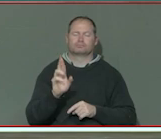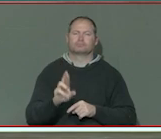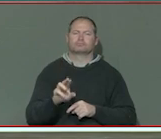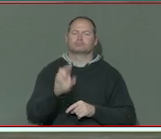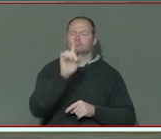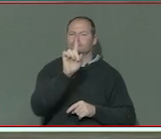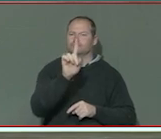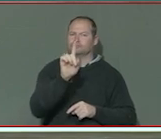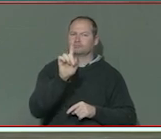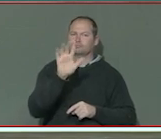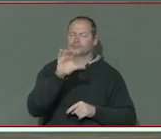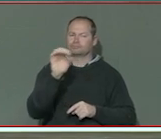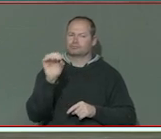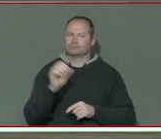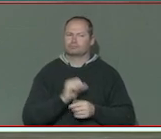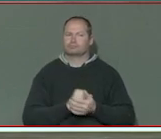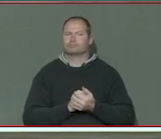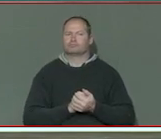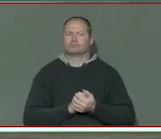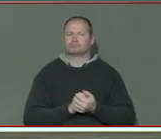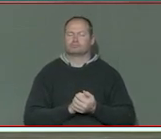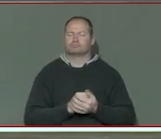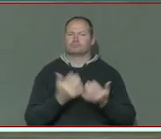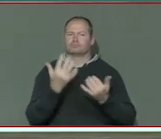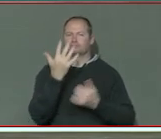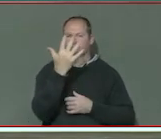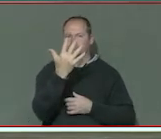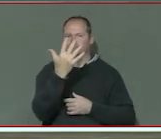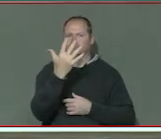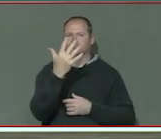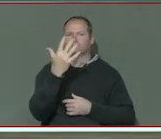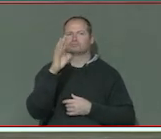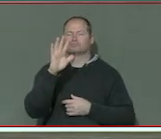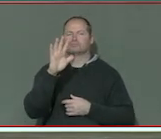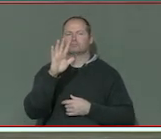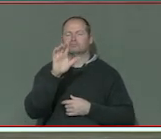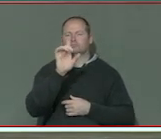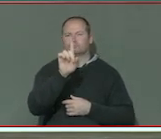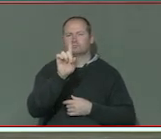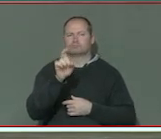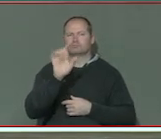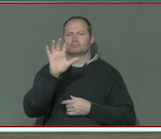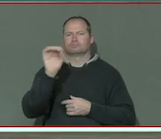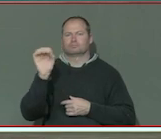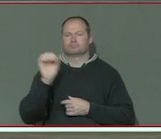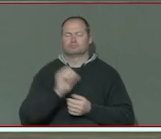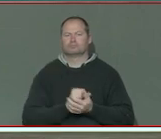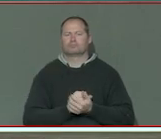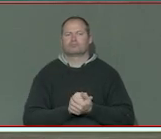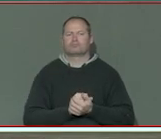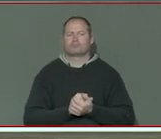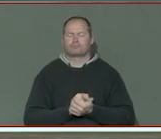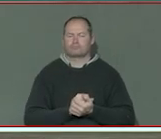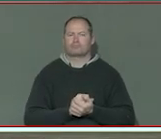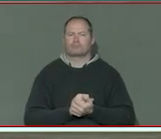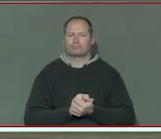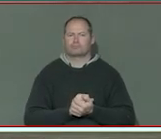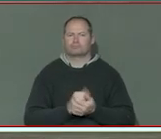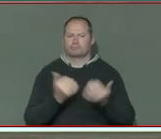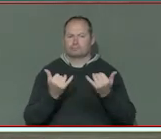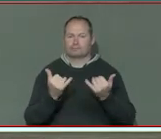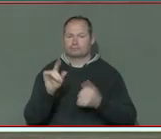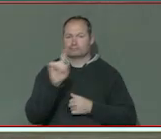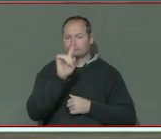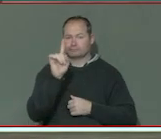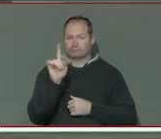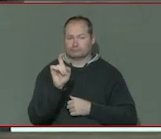1,600 for 60 days. Dule 1,500 for 60 and 60 plus days. So the one question they can